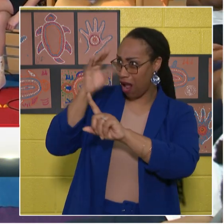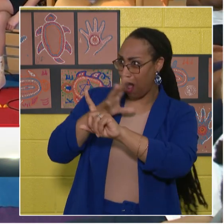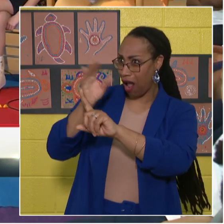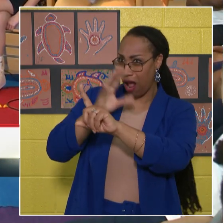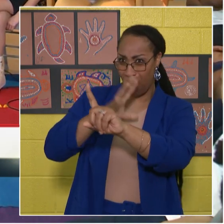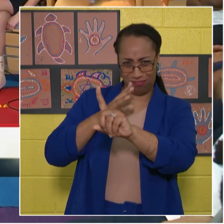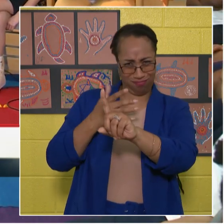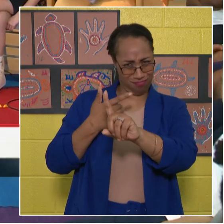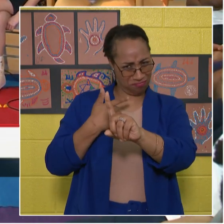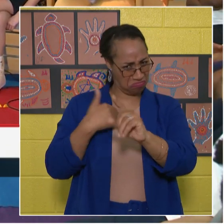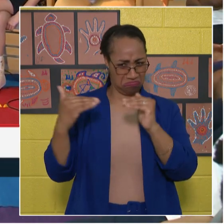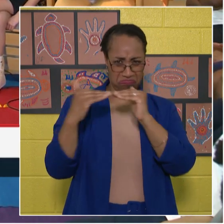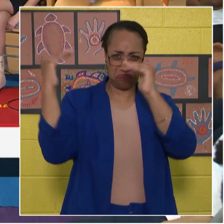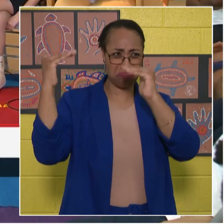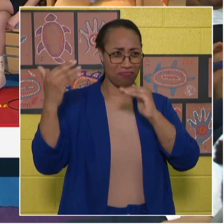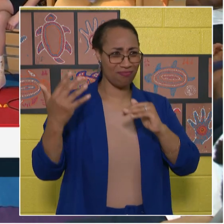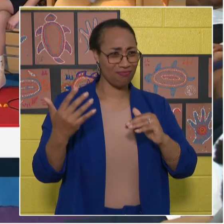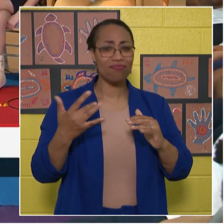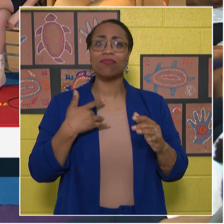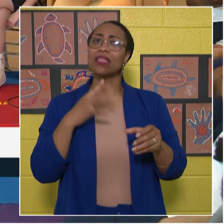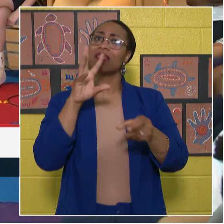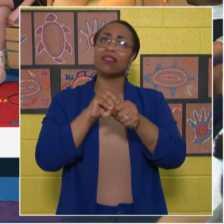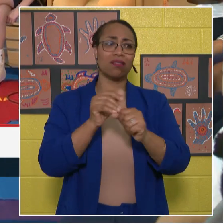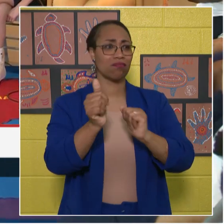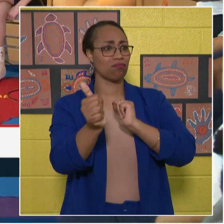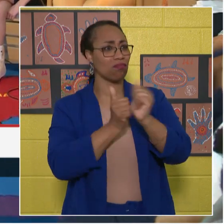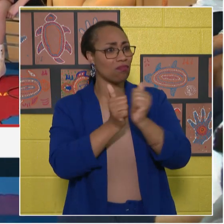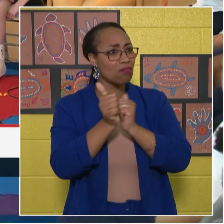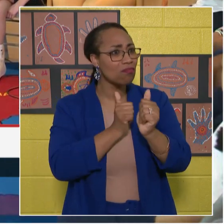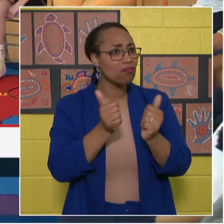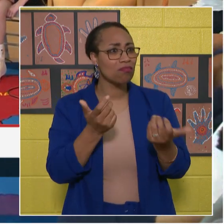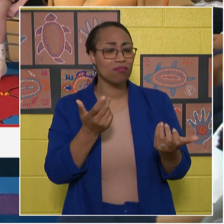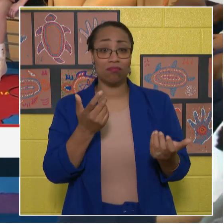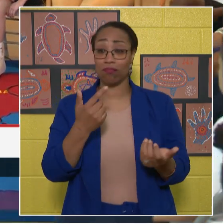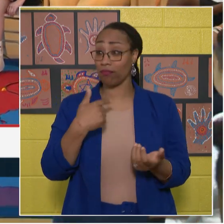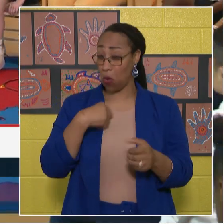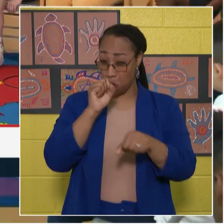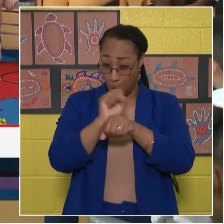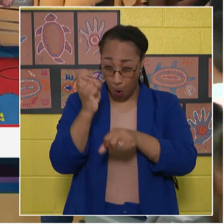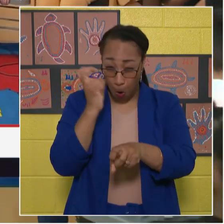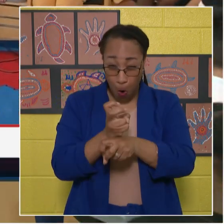for mayor, and I worked really hard, and that's how I won.